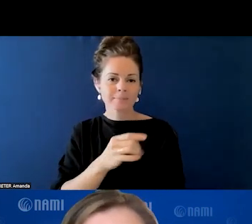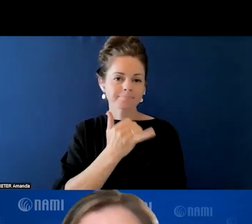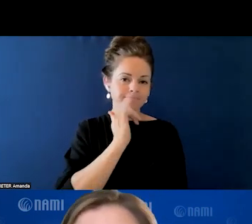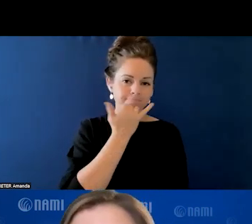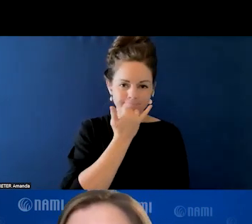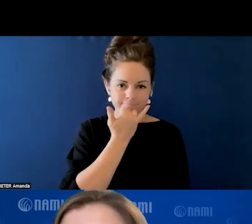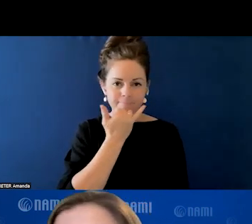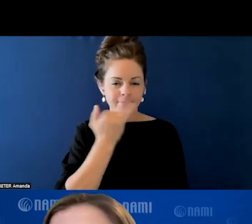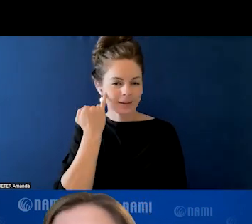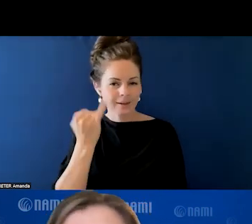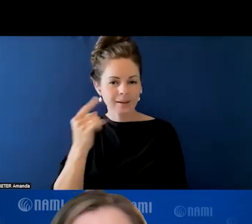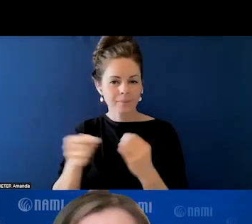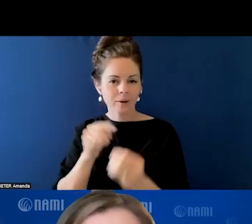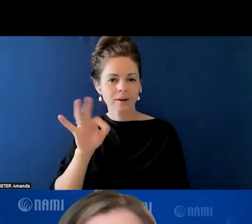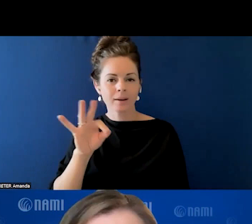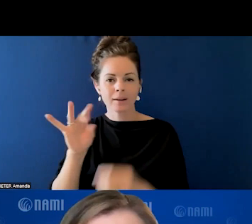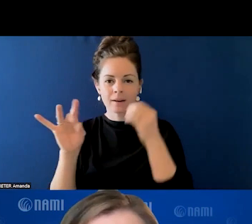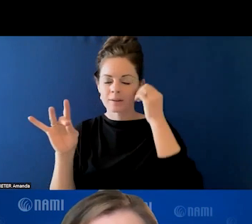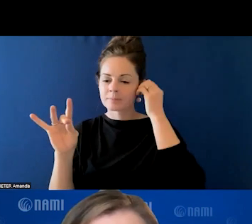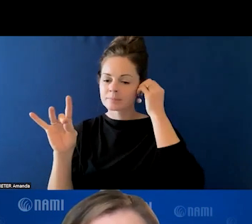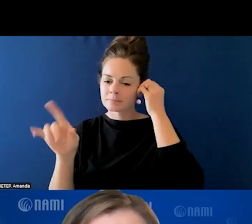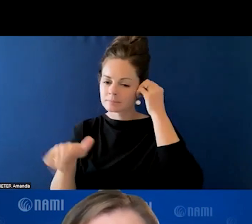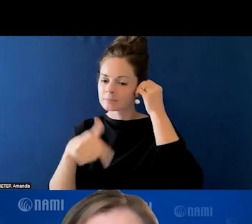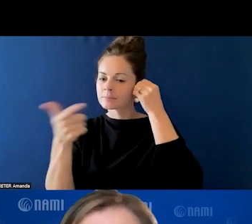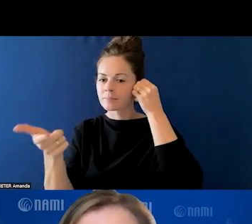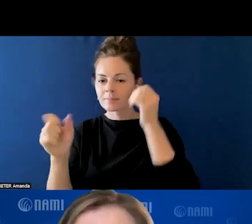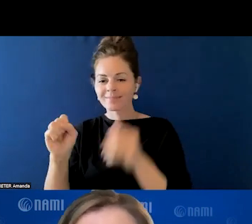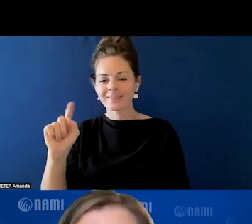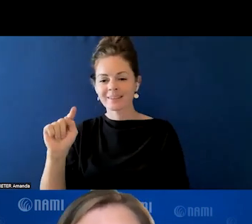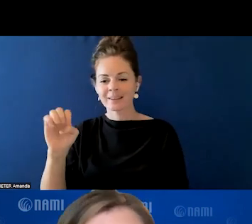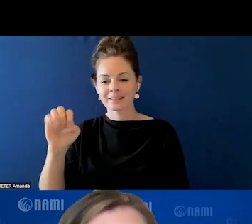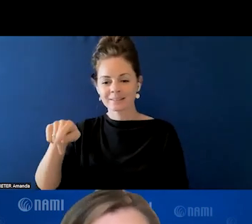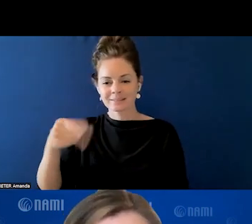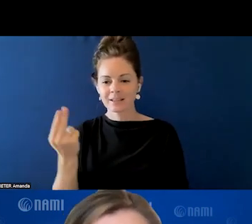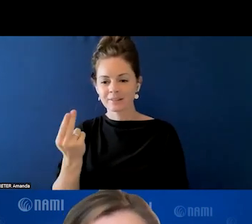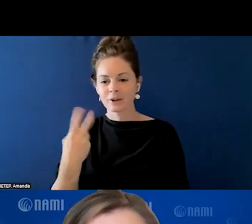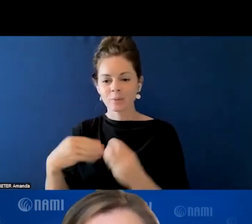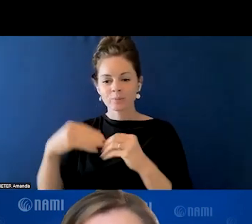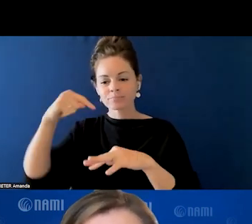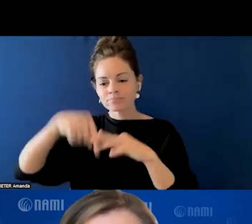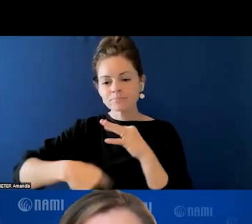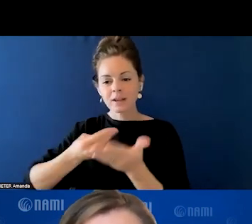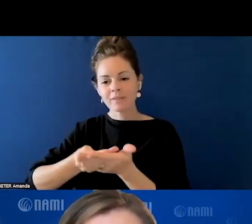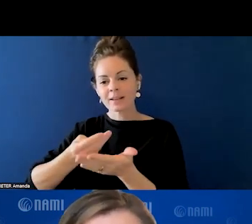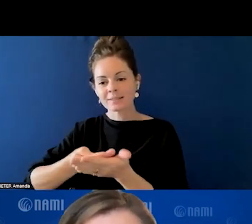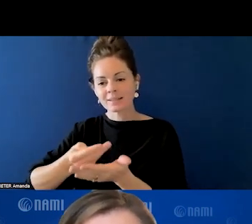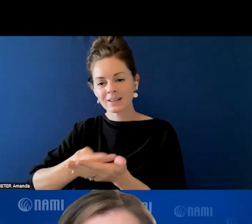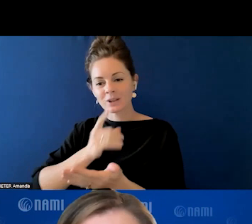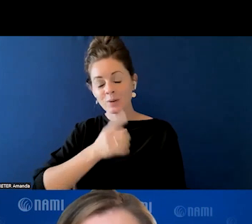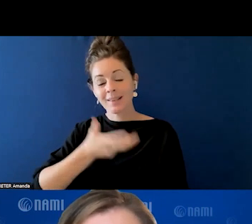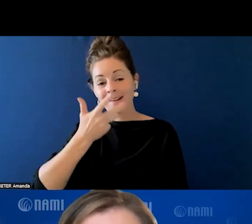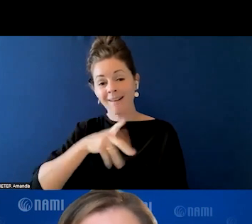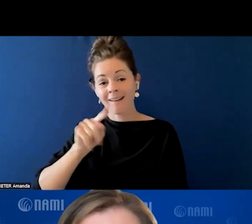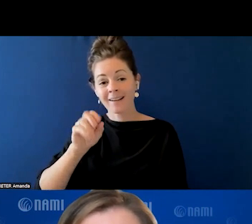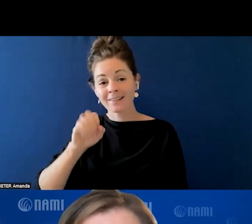around 988. And I'm going to turn it over to my colleague Steph to dig in a little bit on some of the funding and financing, which I know is a hot topic on